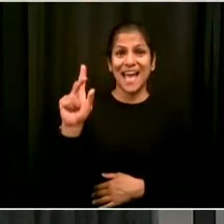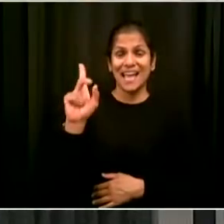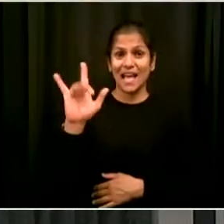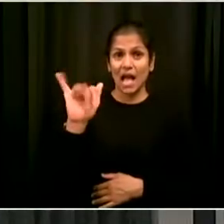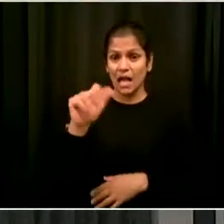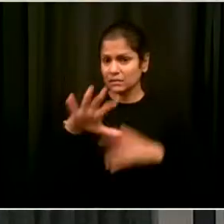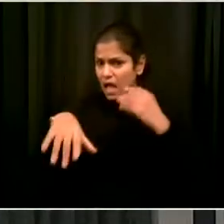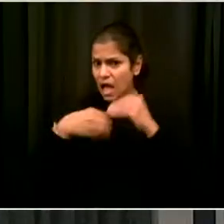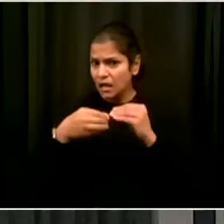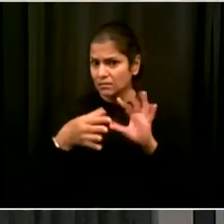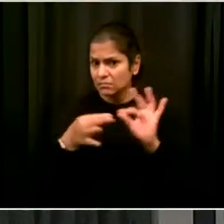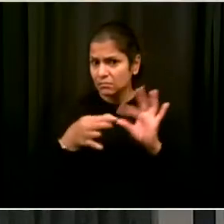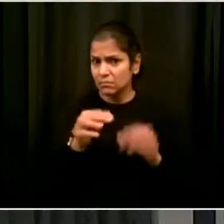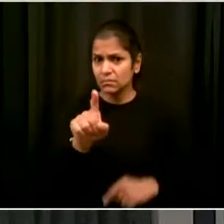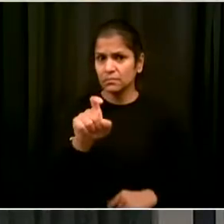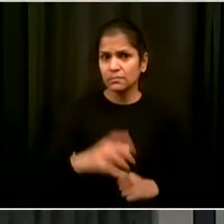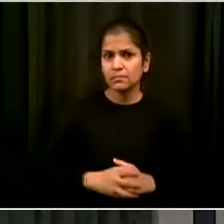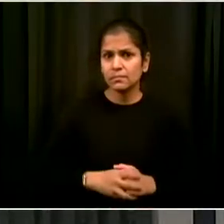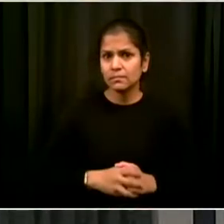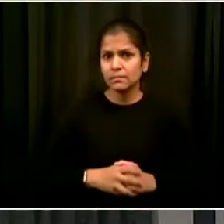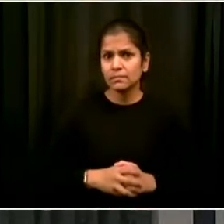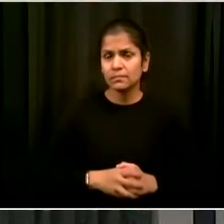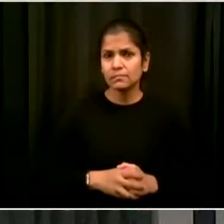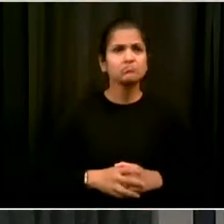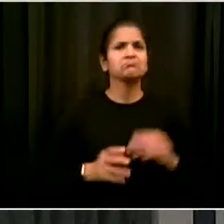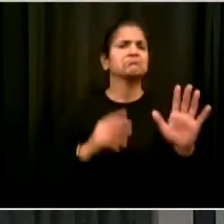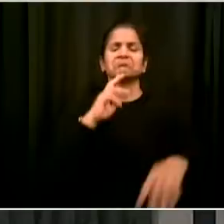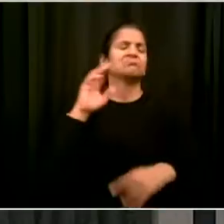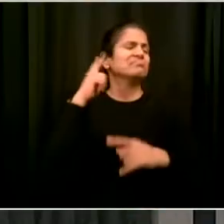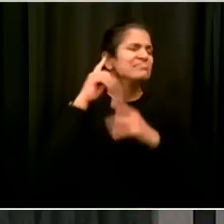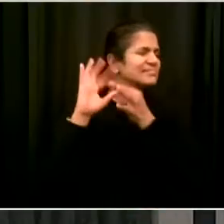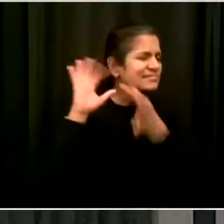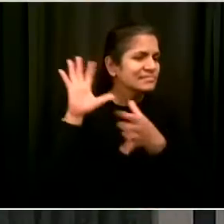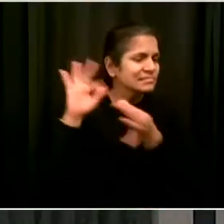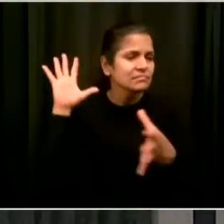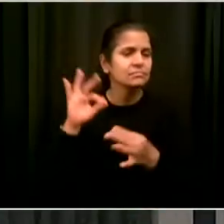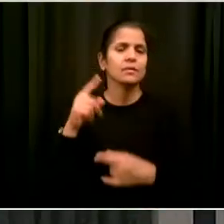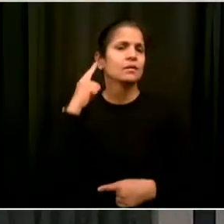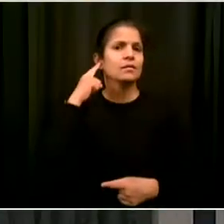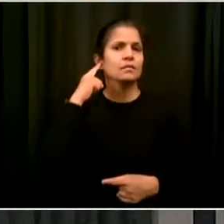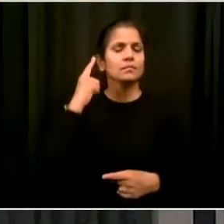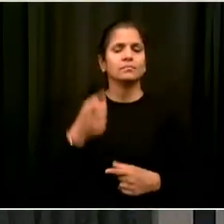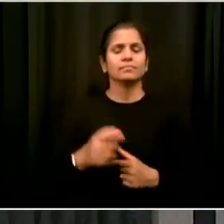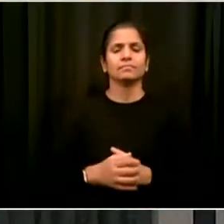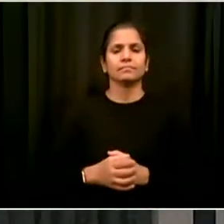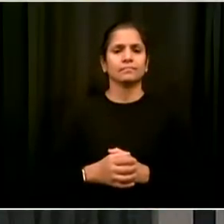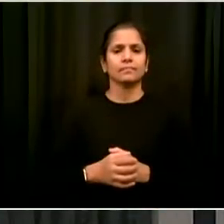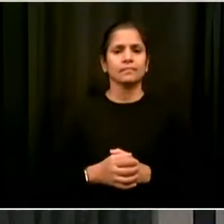I'll just reiterate. Wait, we can't hear you well enough. Hold on. Can you try again?